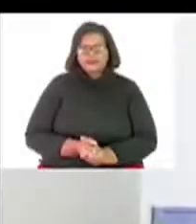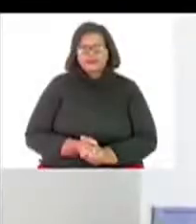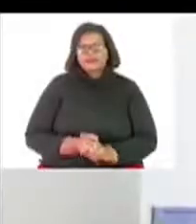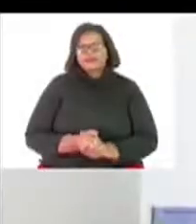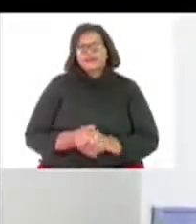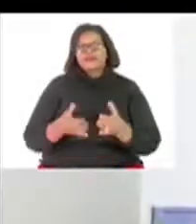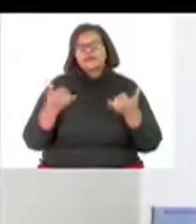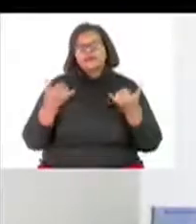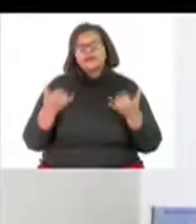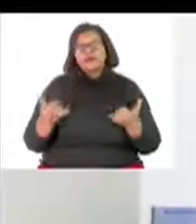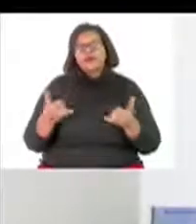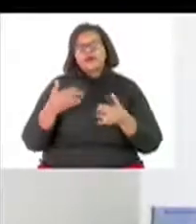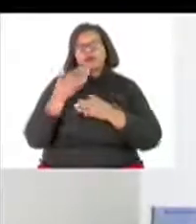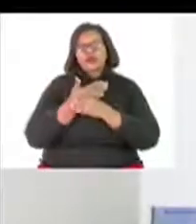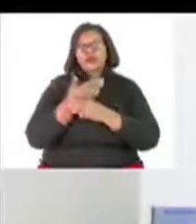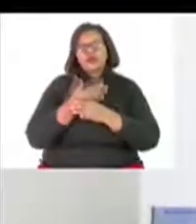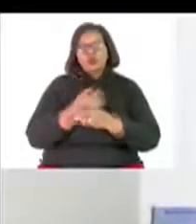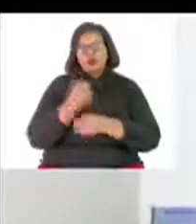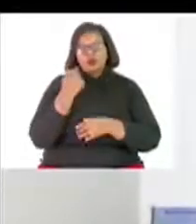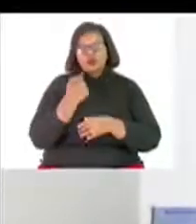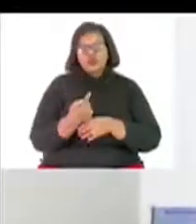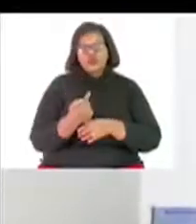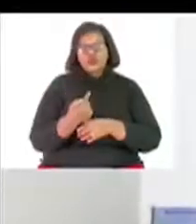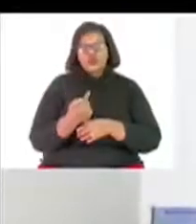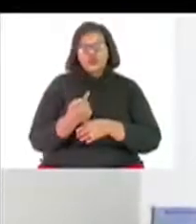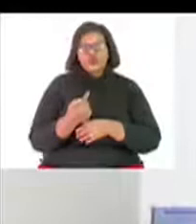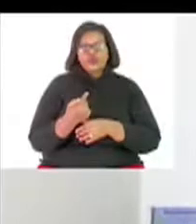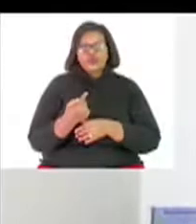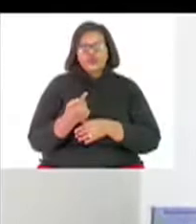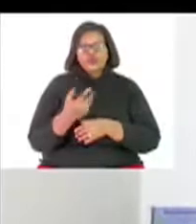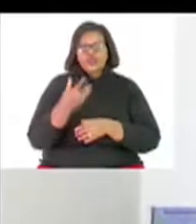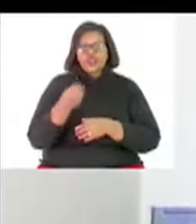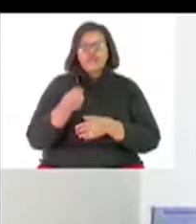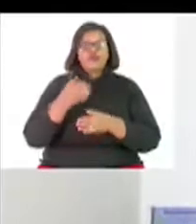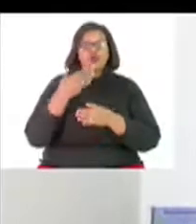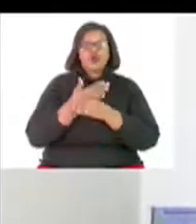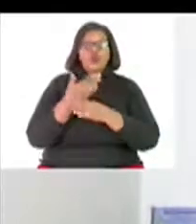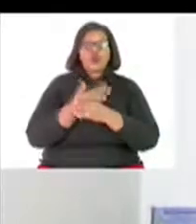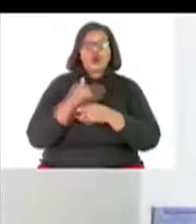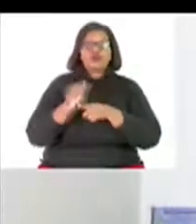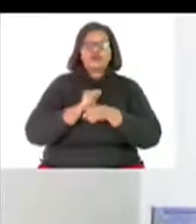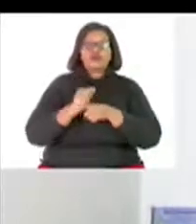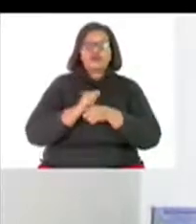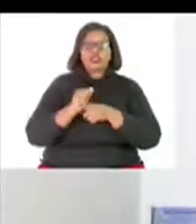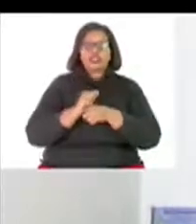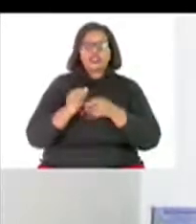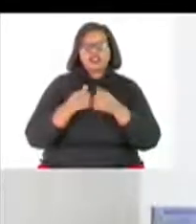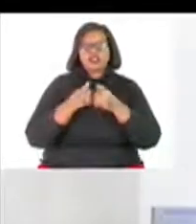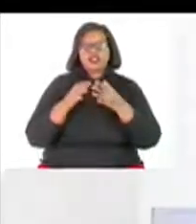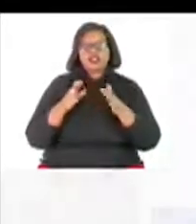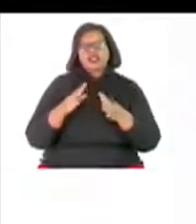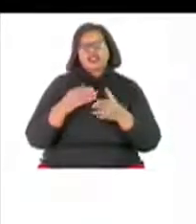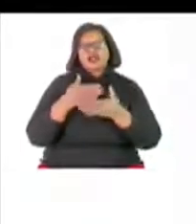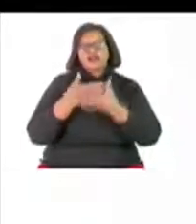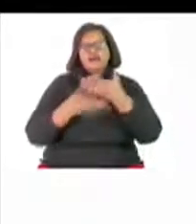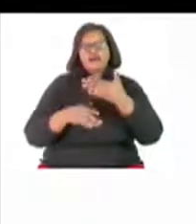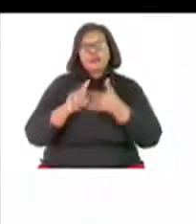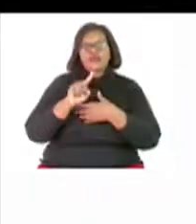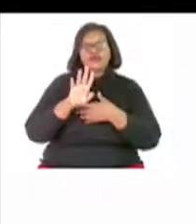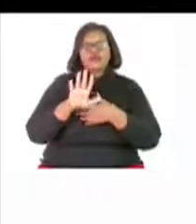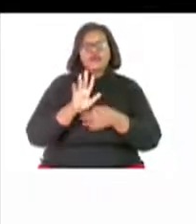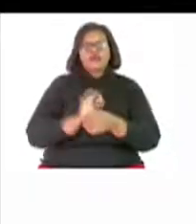Now you can work on your own. We have activities that starts on page 15.